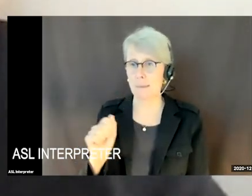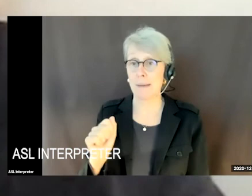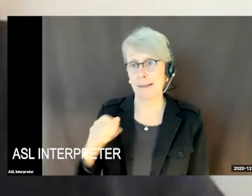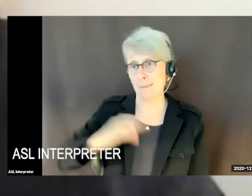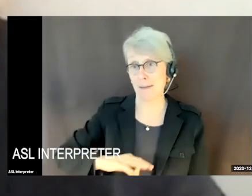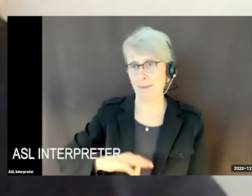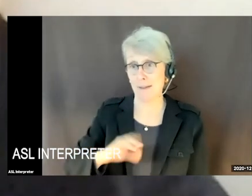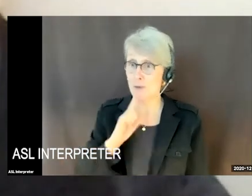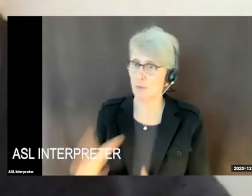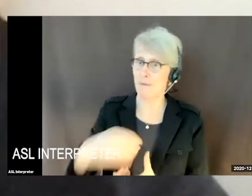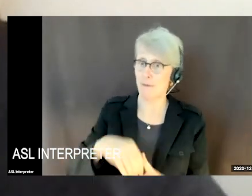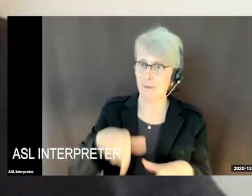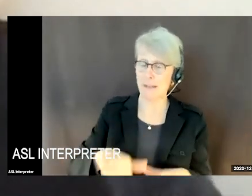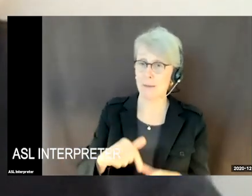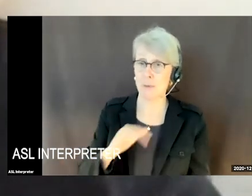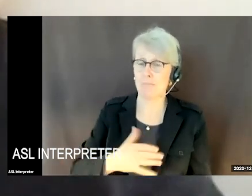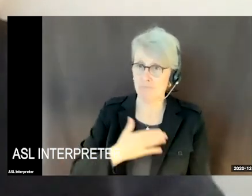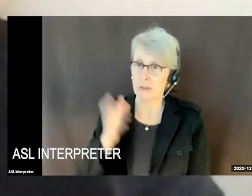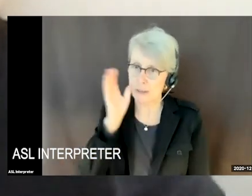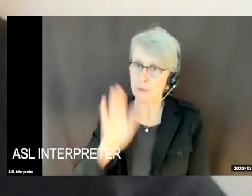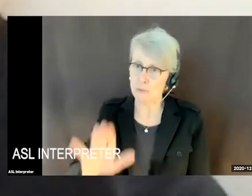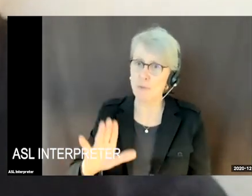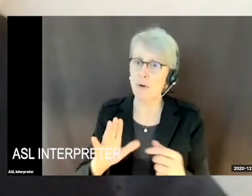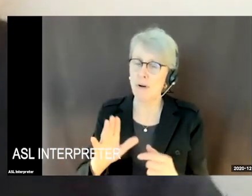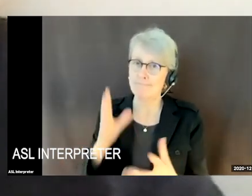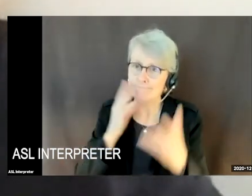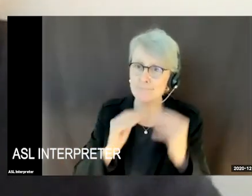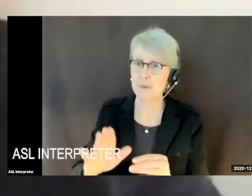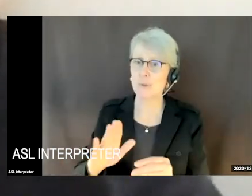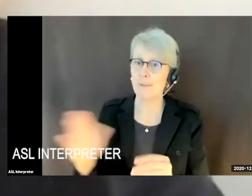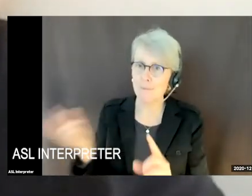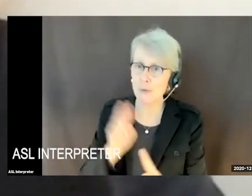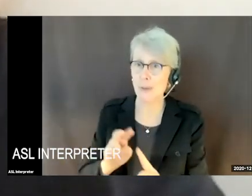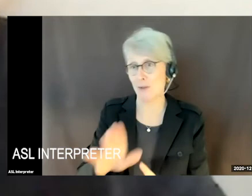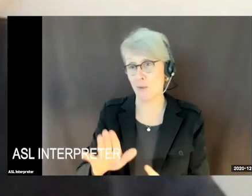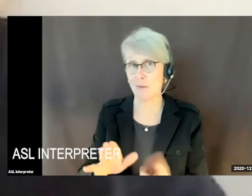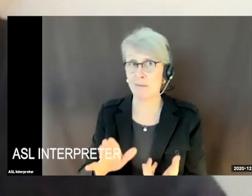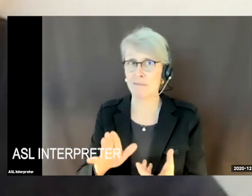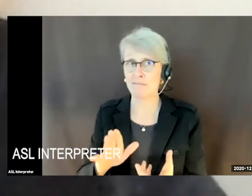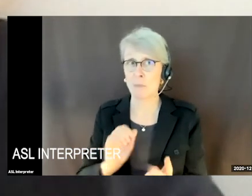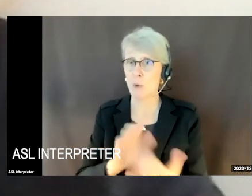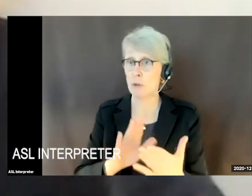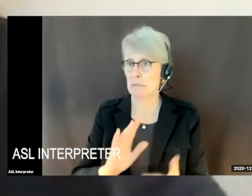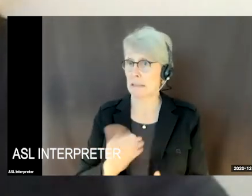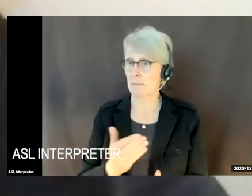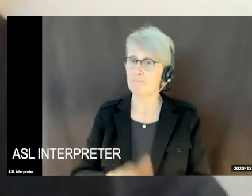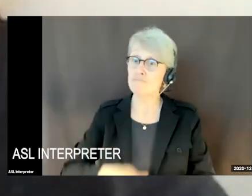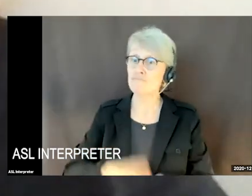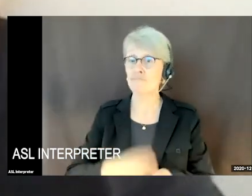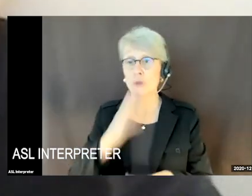on a national priority like the Canada Disability Benefit. We're so pleased to get to know you and your insight and